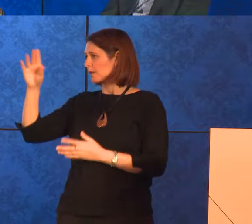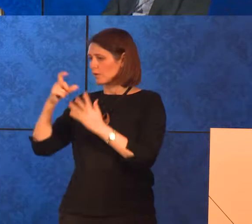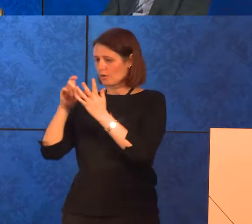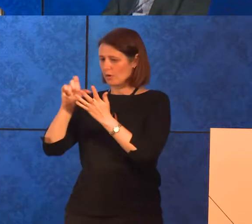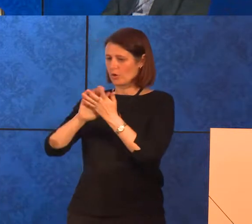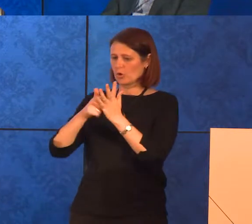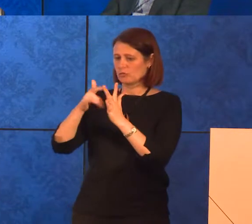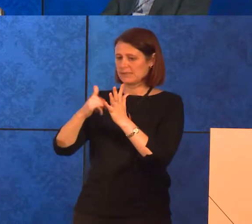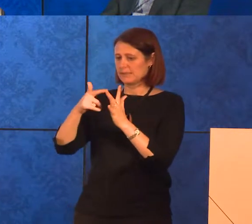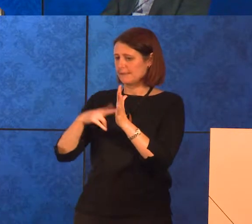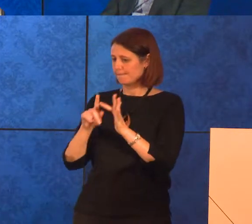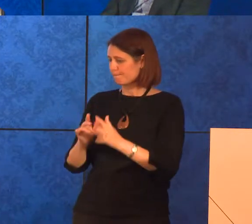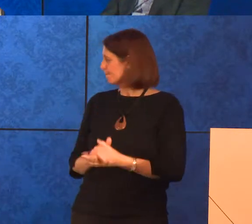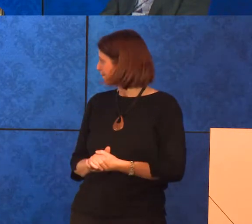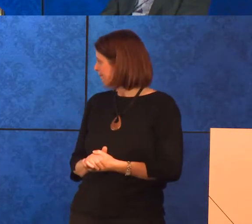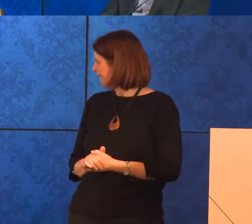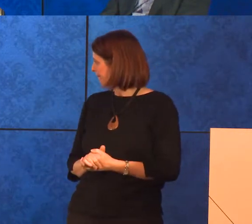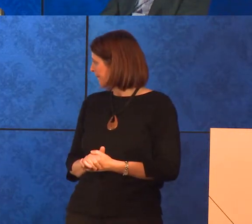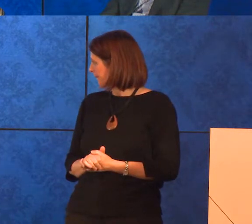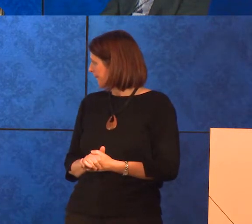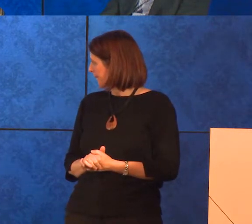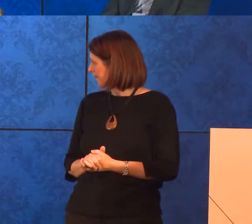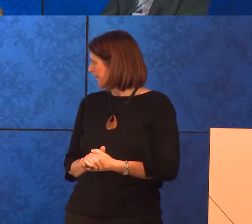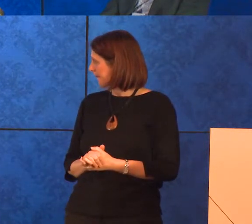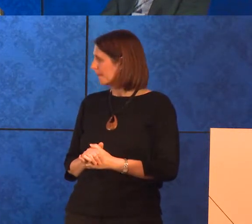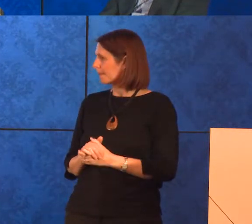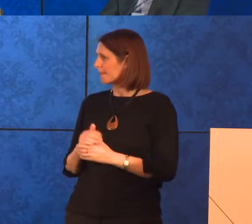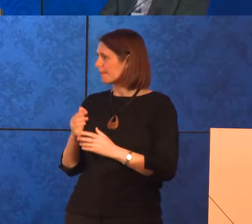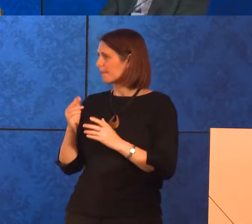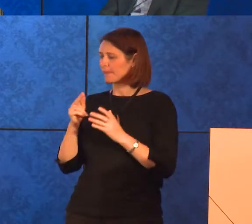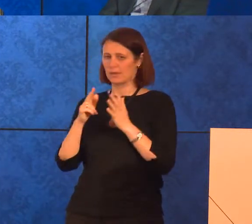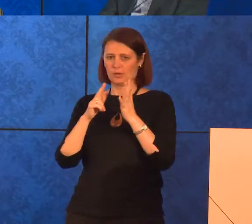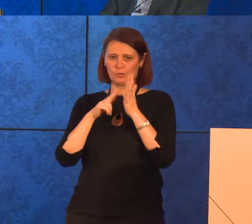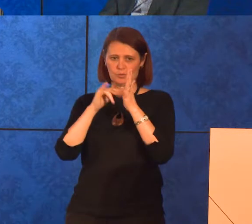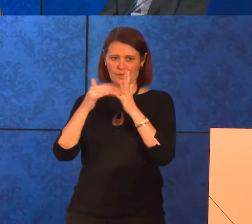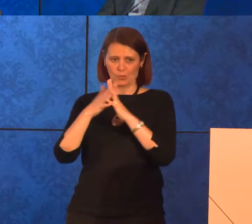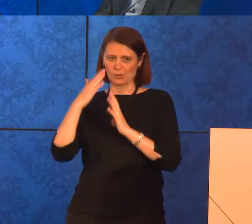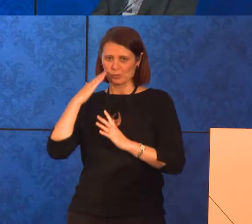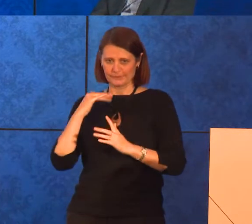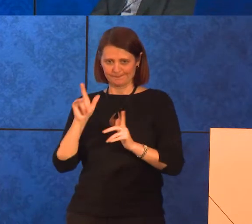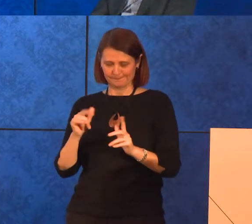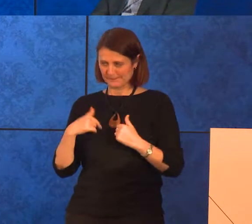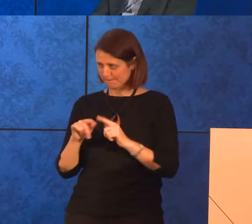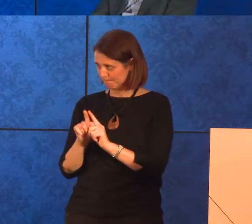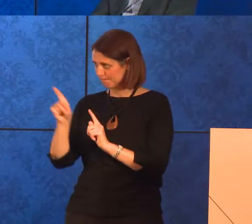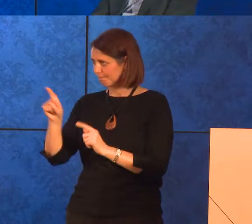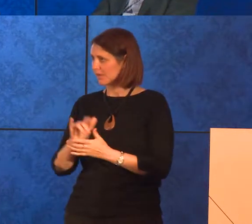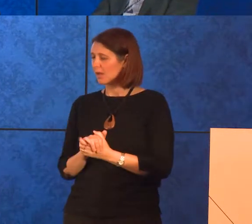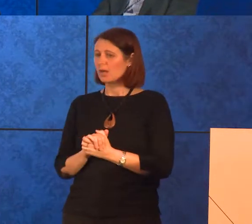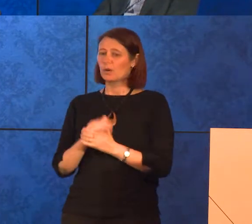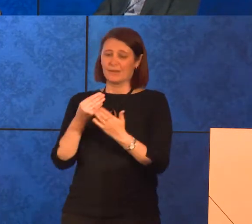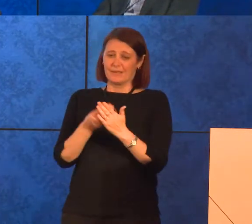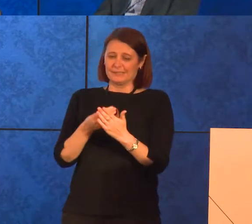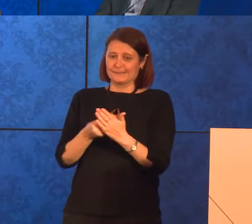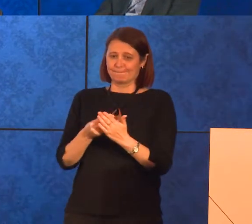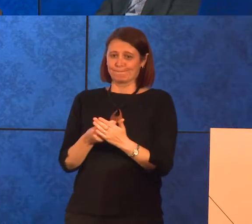Fellow New South Welsh woman here. So in terms of funding, yeah,